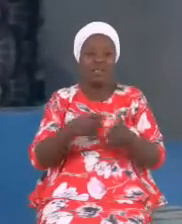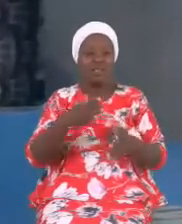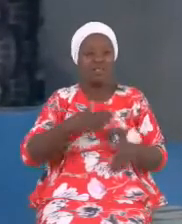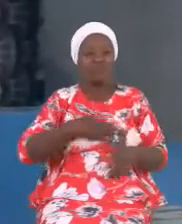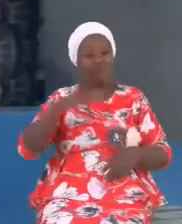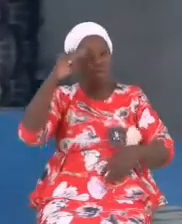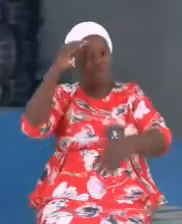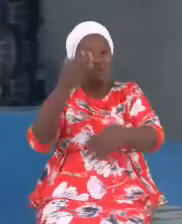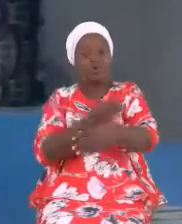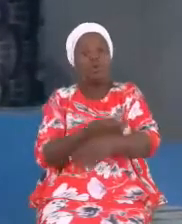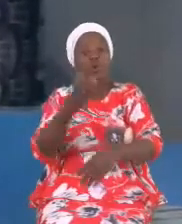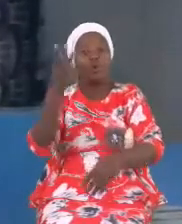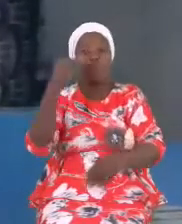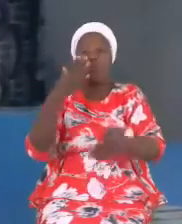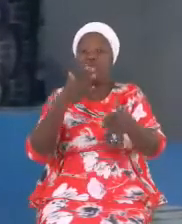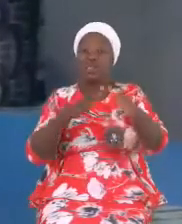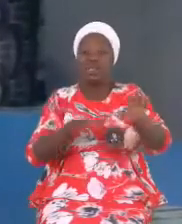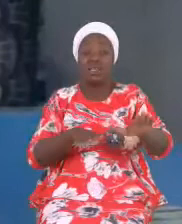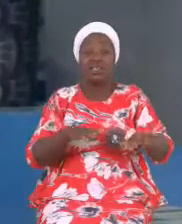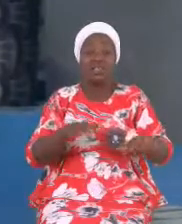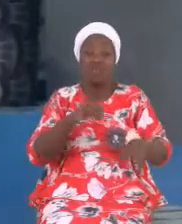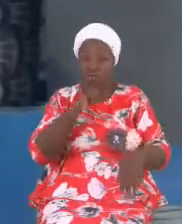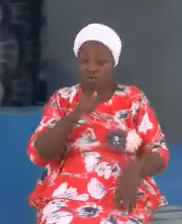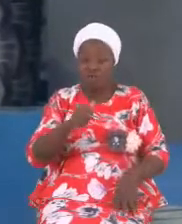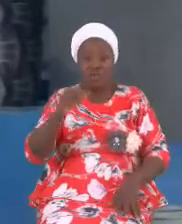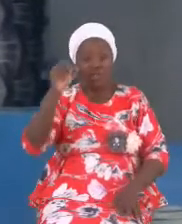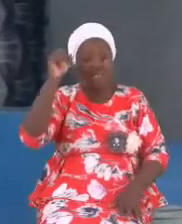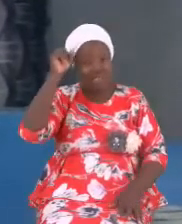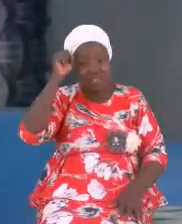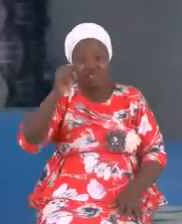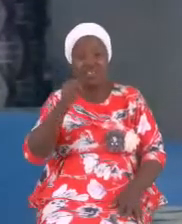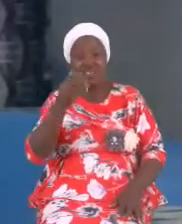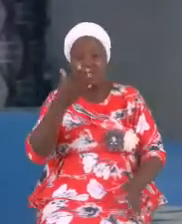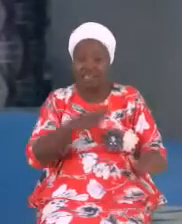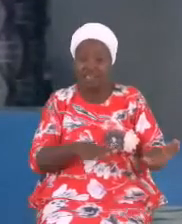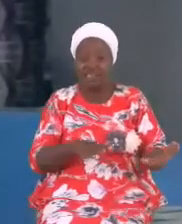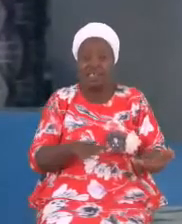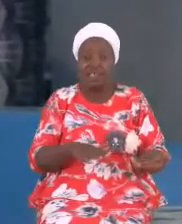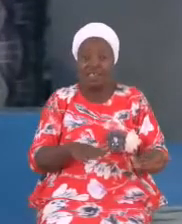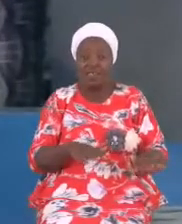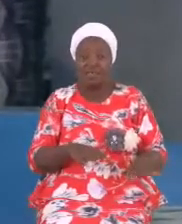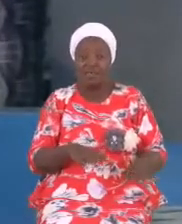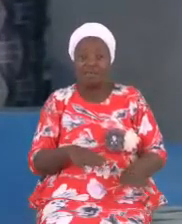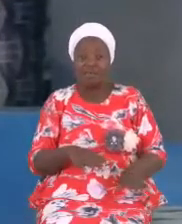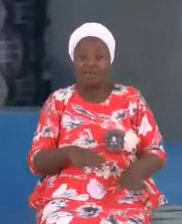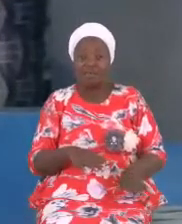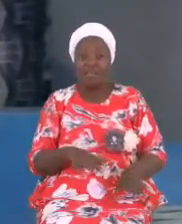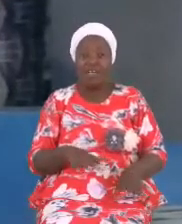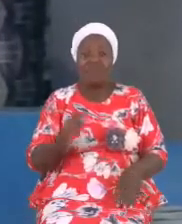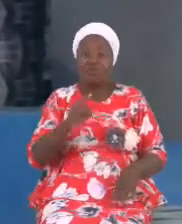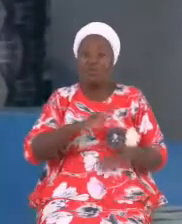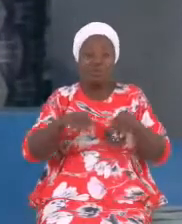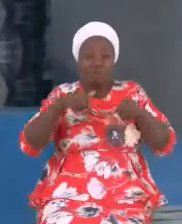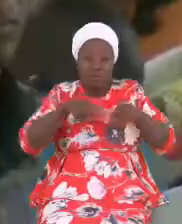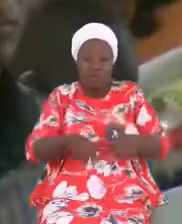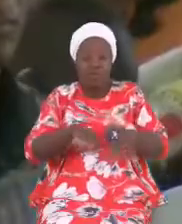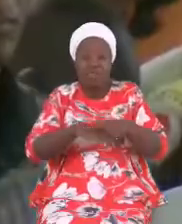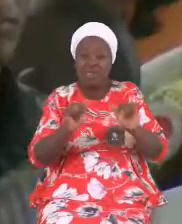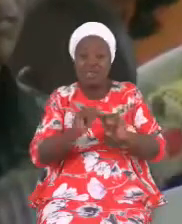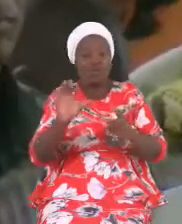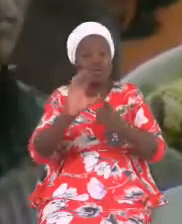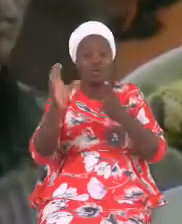dead, not is dead. You don't remain in the same condition after you are born